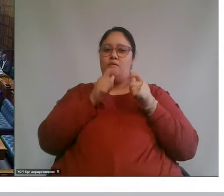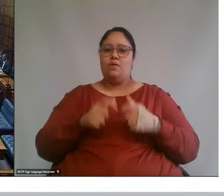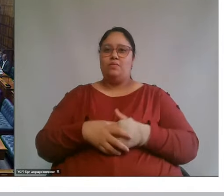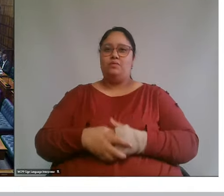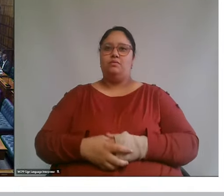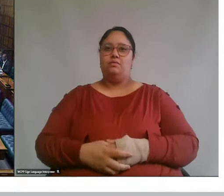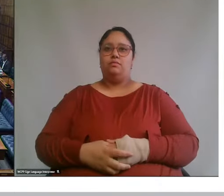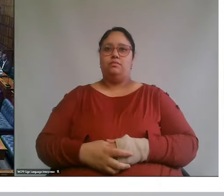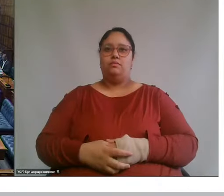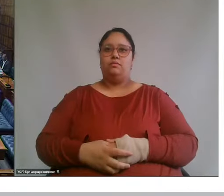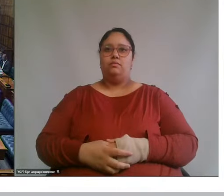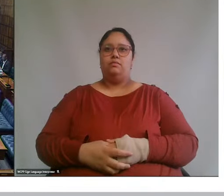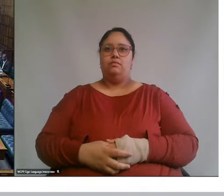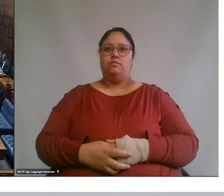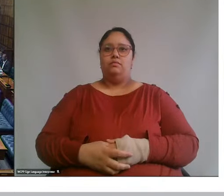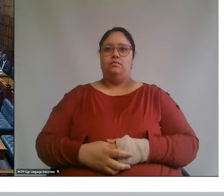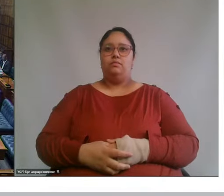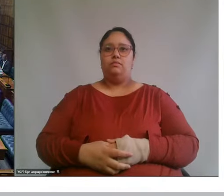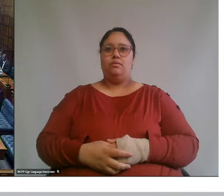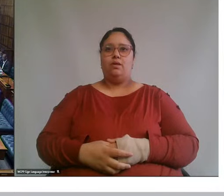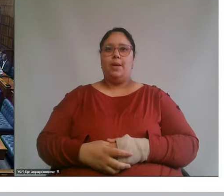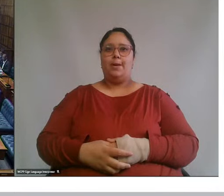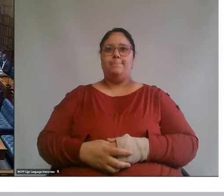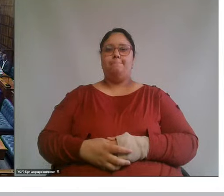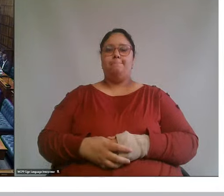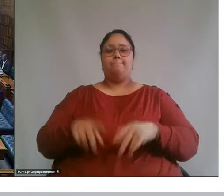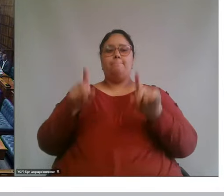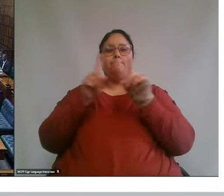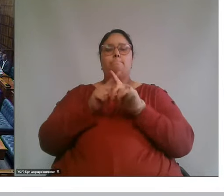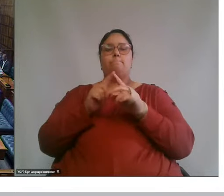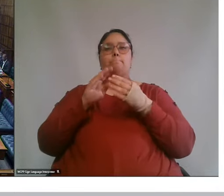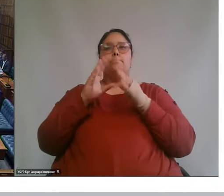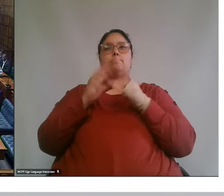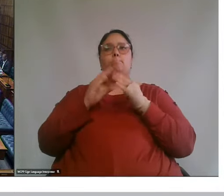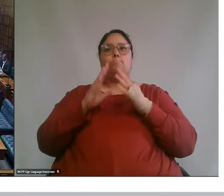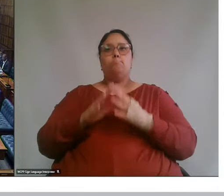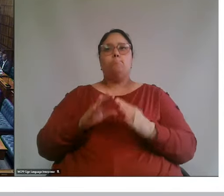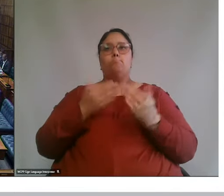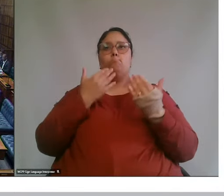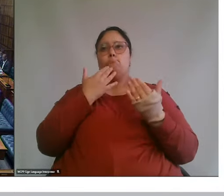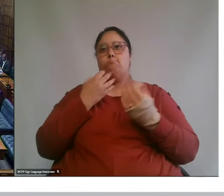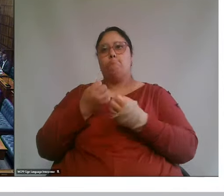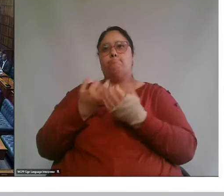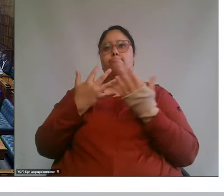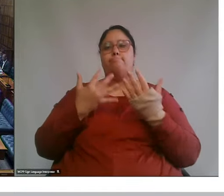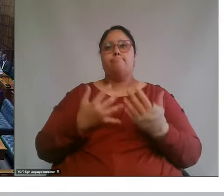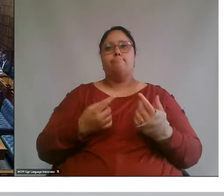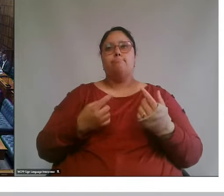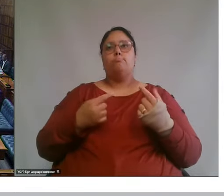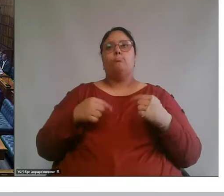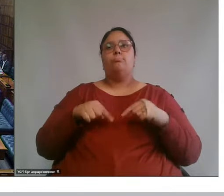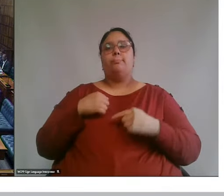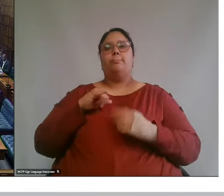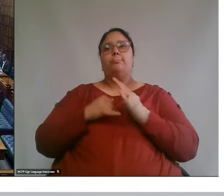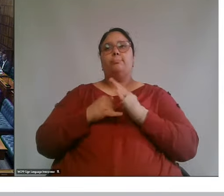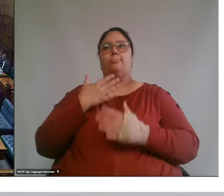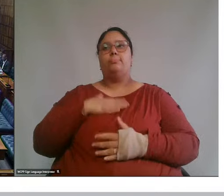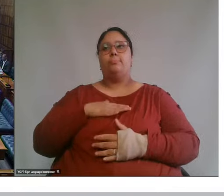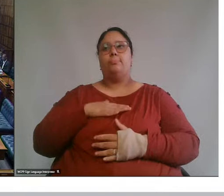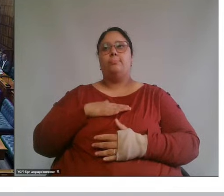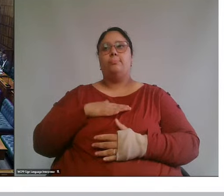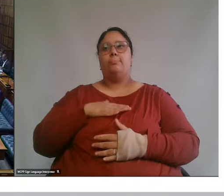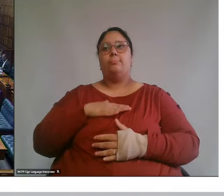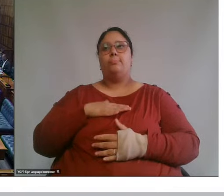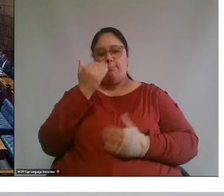remarks thank you Minister and good day to all the honorable members thank you for this opportunity uh no I just would like to thank you uh